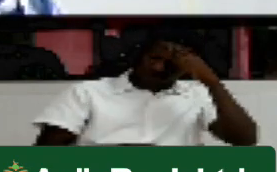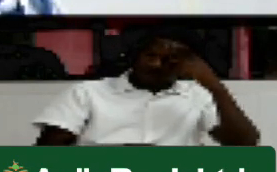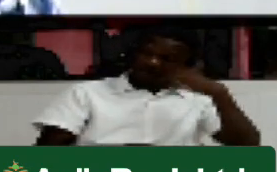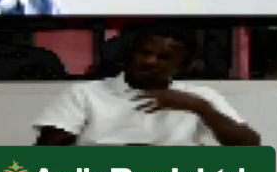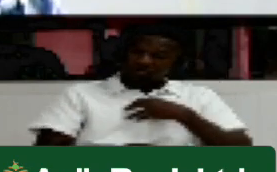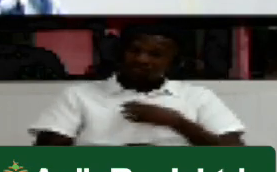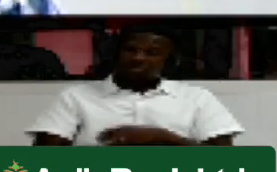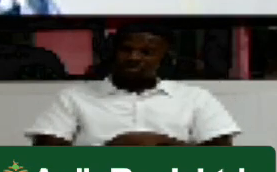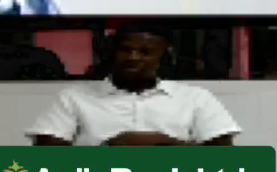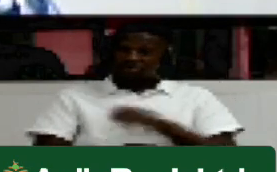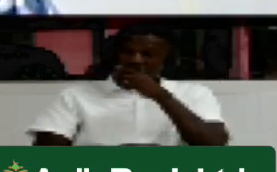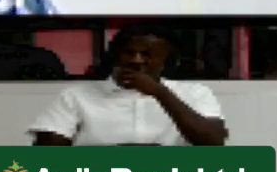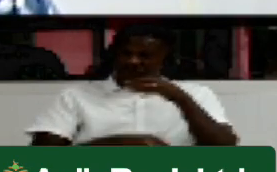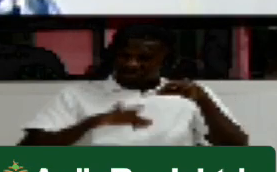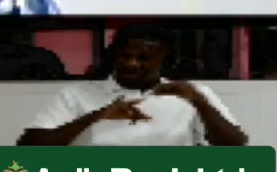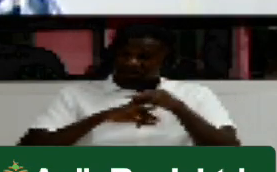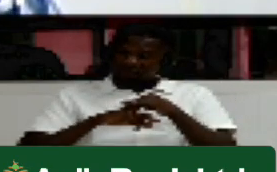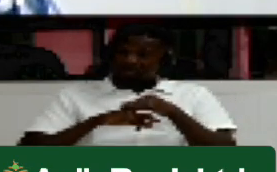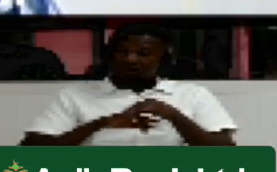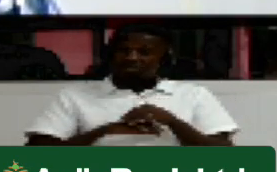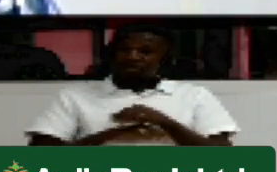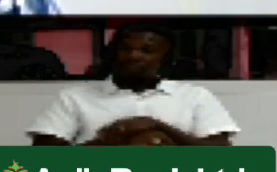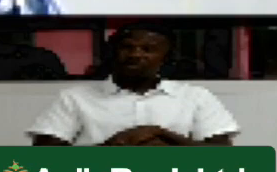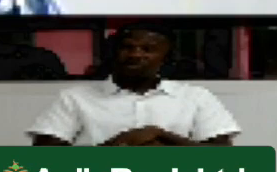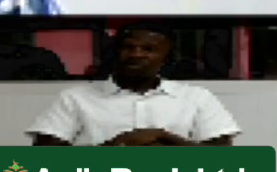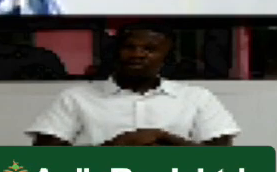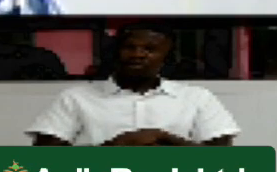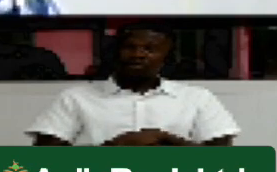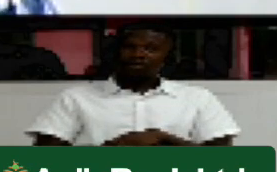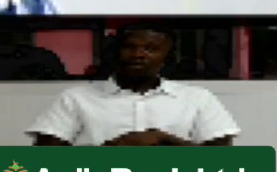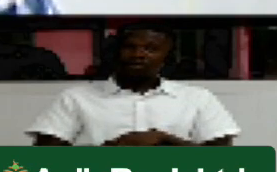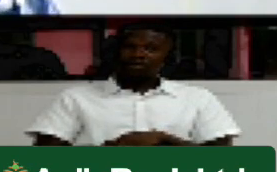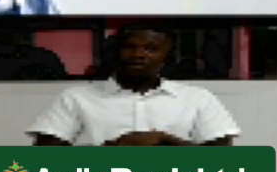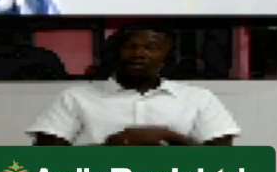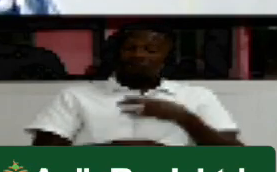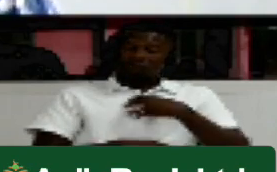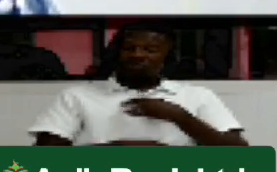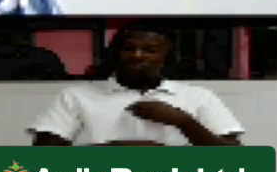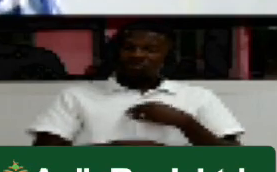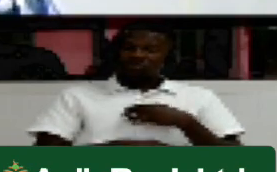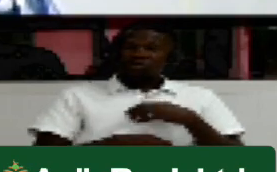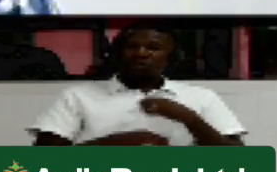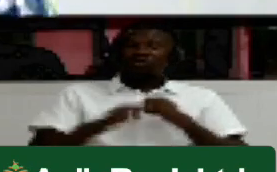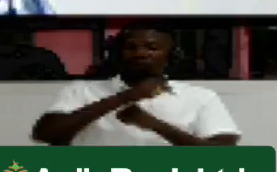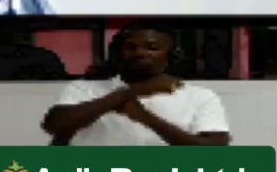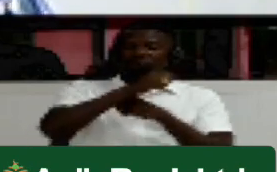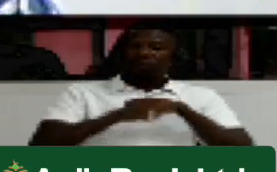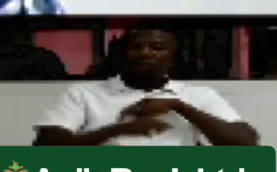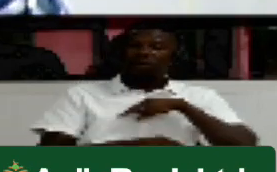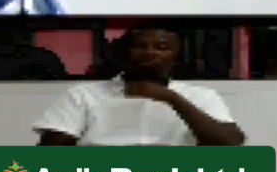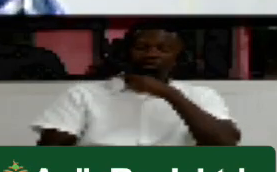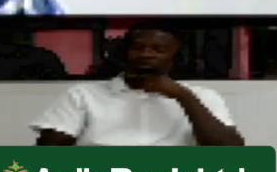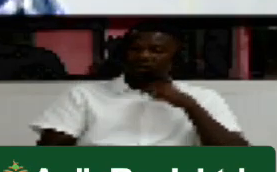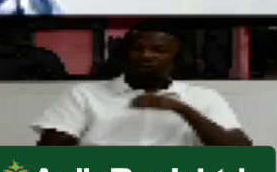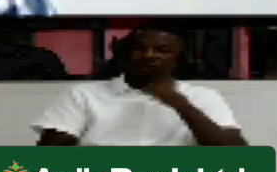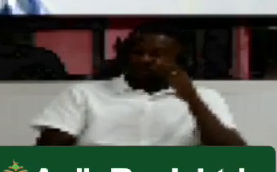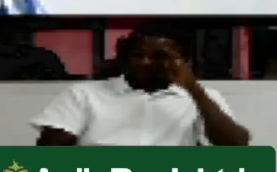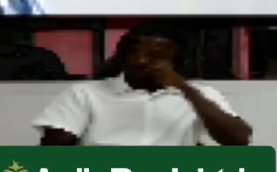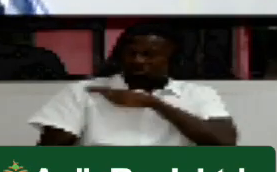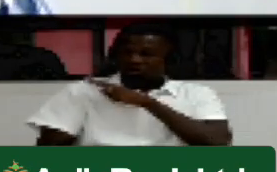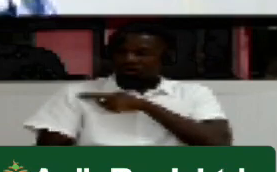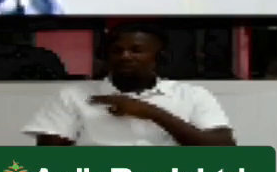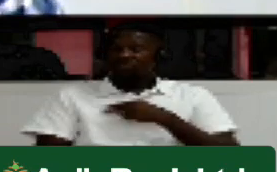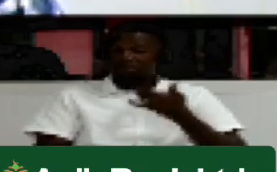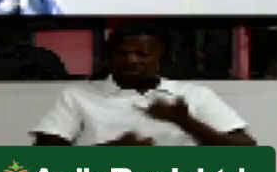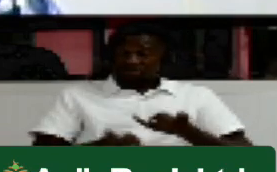Are you married? I want to take care of my family too. I want to take care of my mother, my siblings. Still, I have that